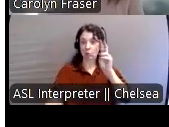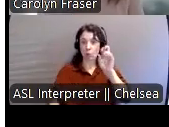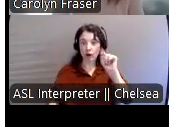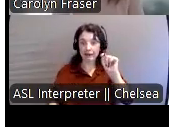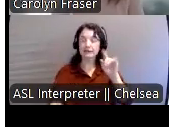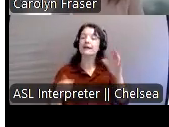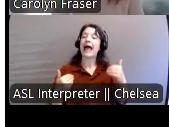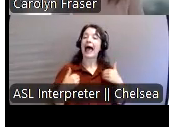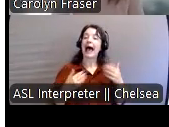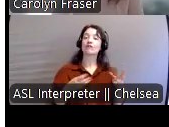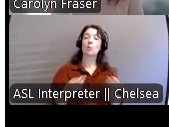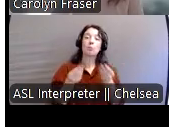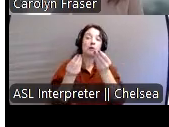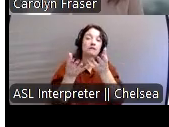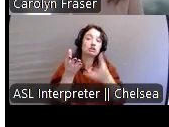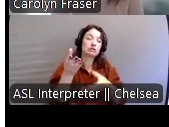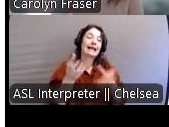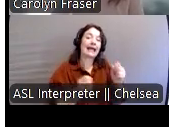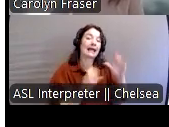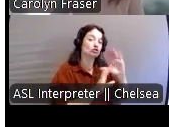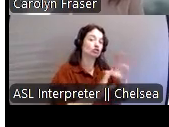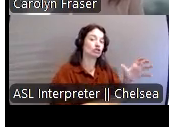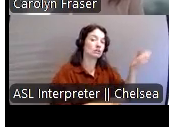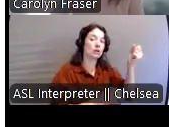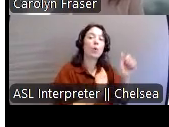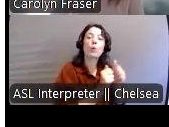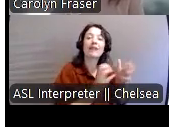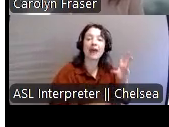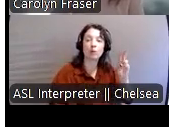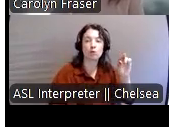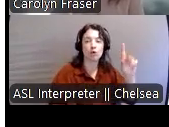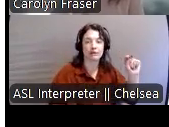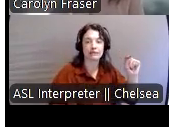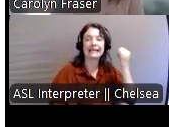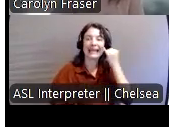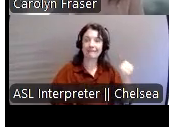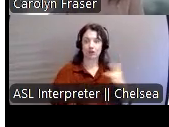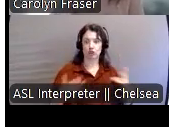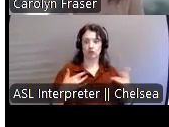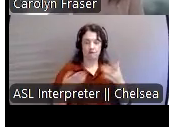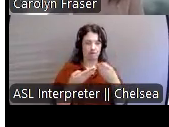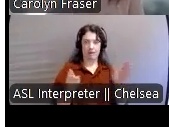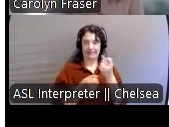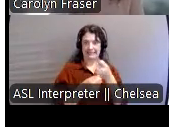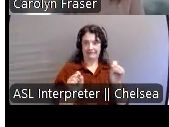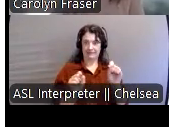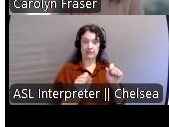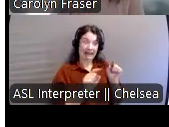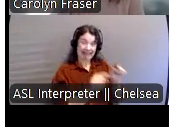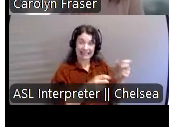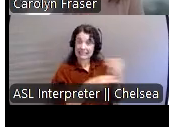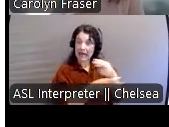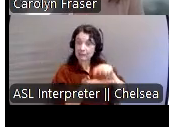where officers can search and seize without a warrant. So what I want you to take away from this slide is that there